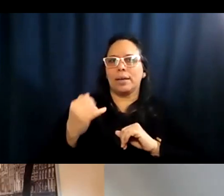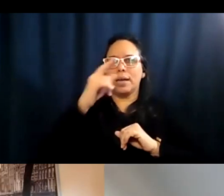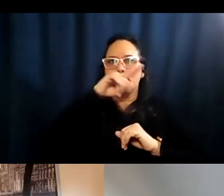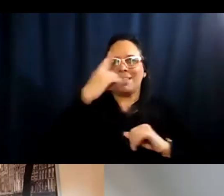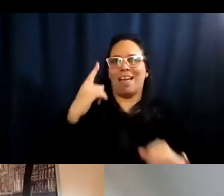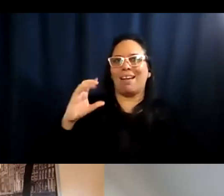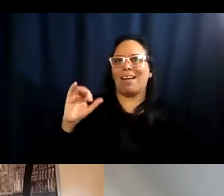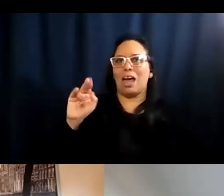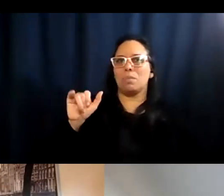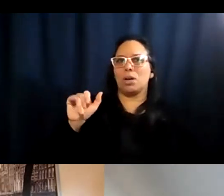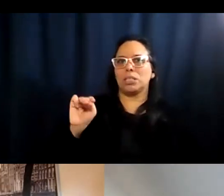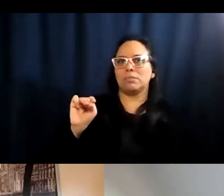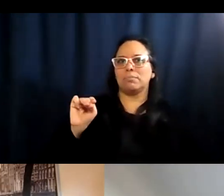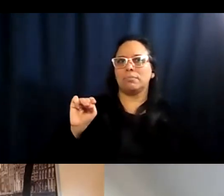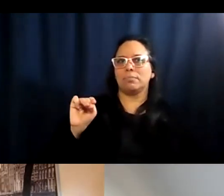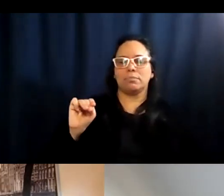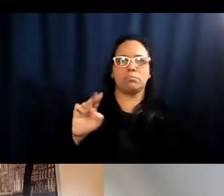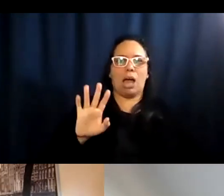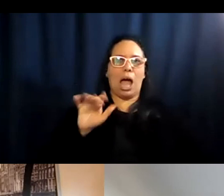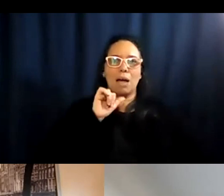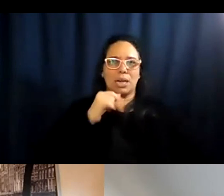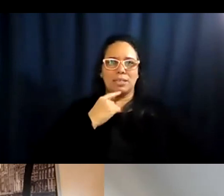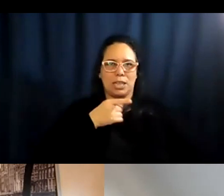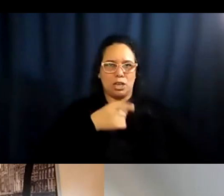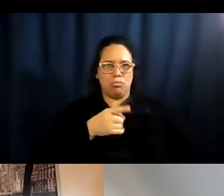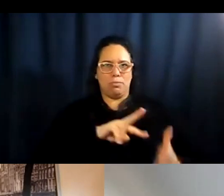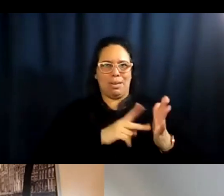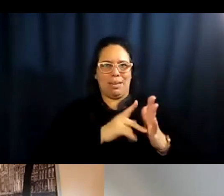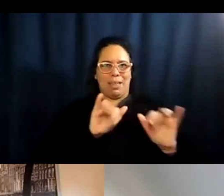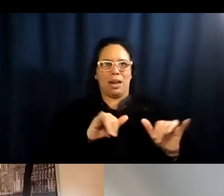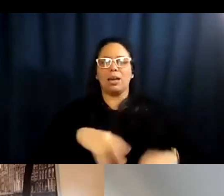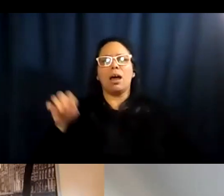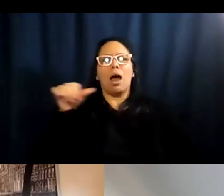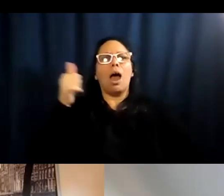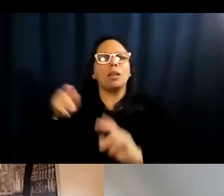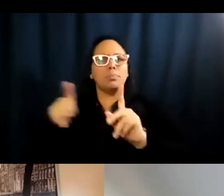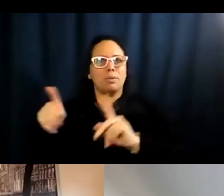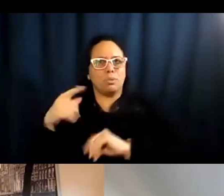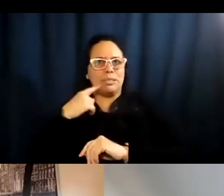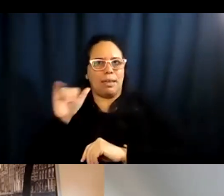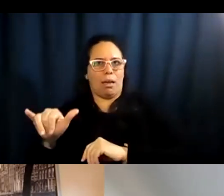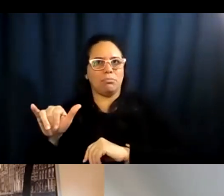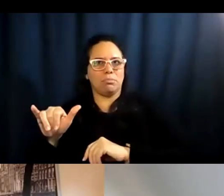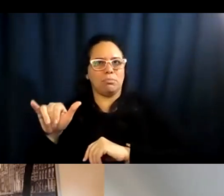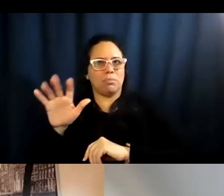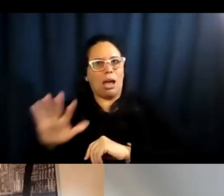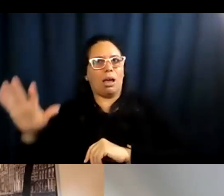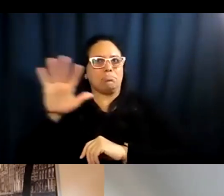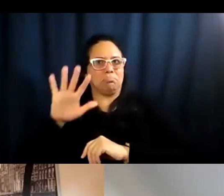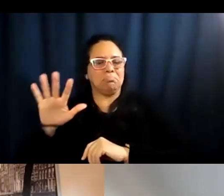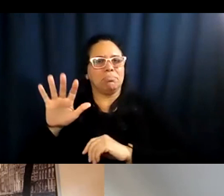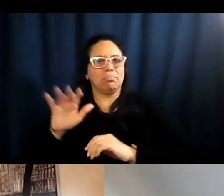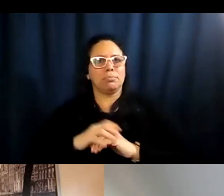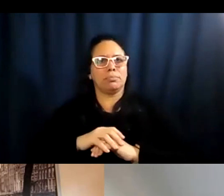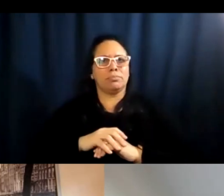capitalism. Then I would have to, not saying that you're saying that, but I know other people are saying that out in the world. And that I